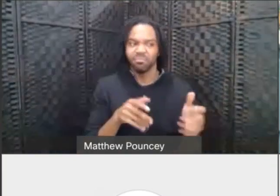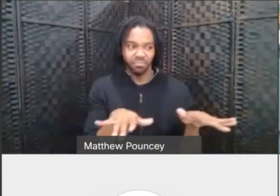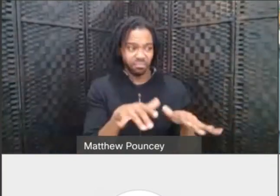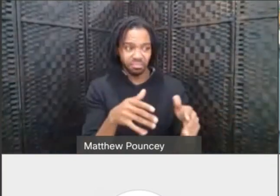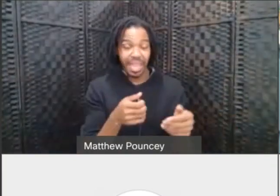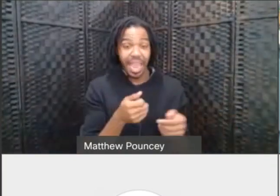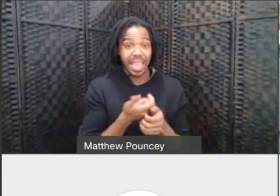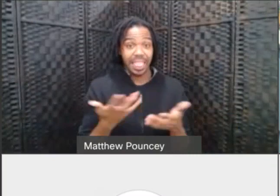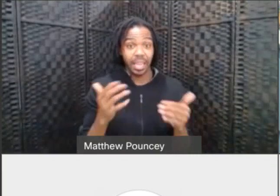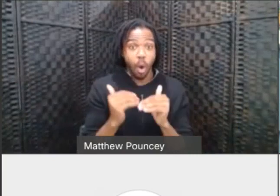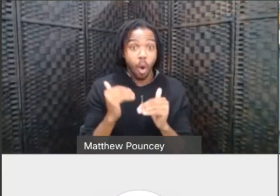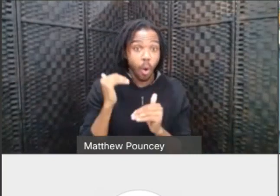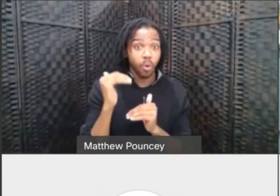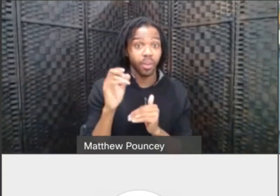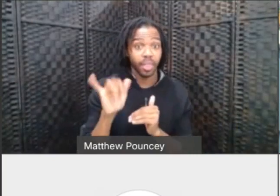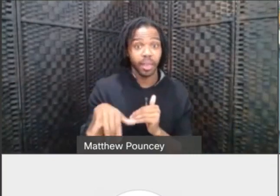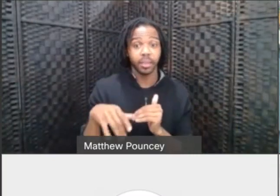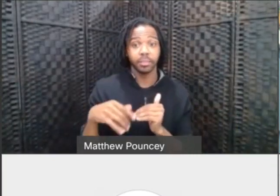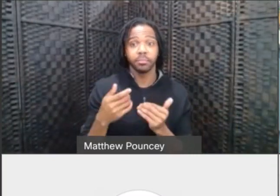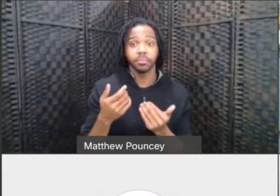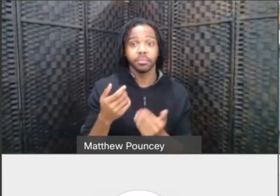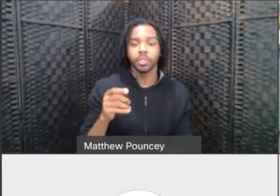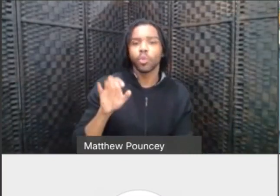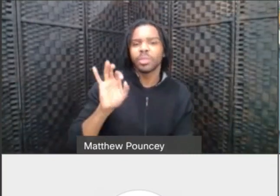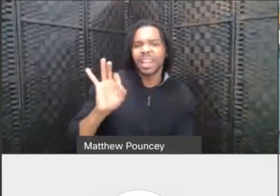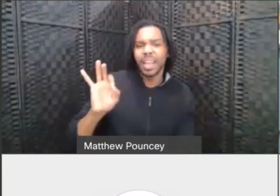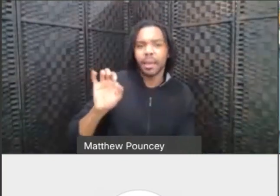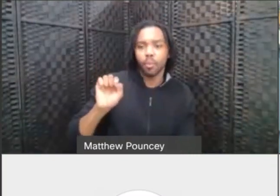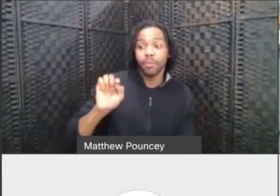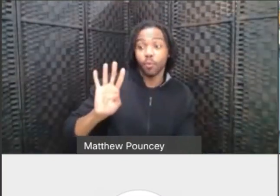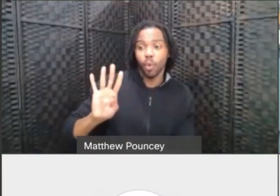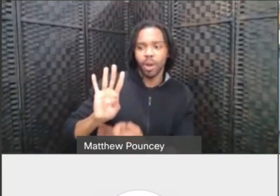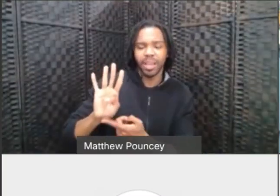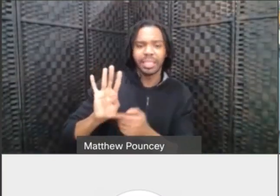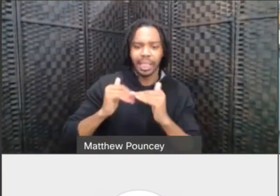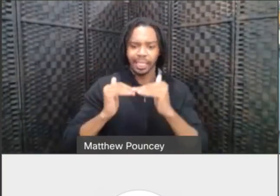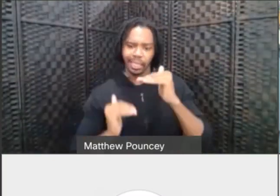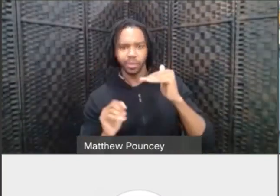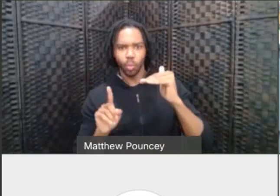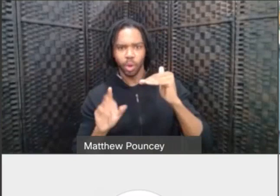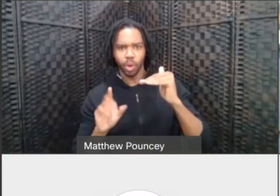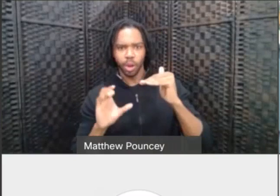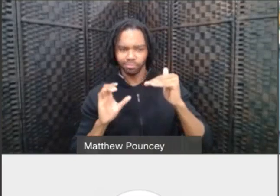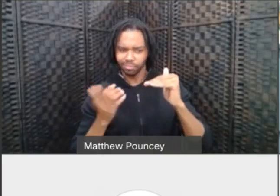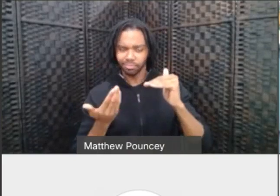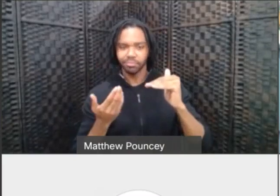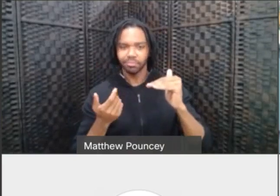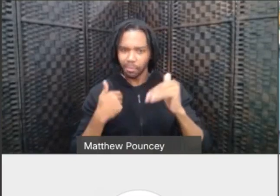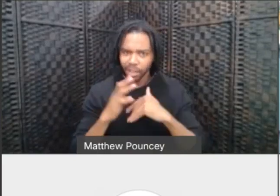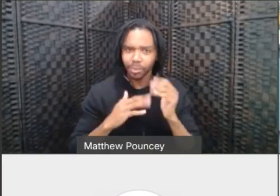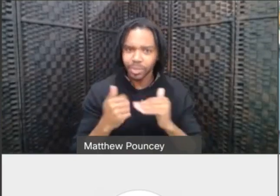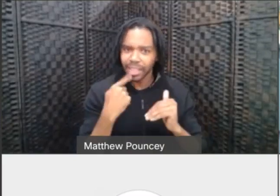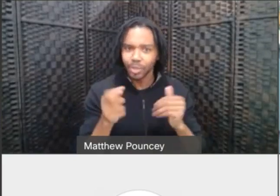So of course, 99.4 is less than that, so you could certainly increase to 100. I'm comfortable saying that at this time. But I'll also bring